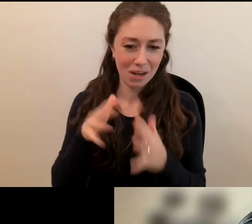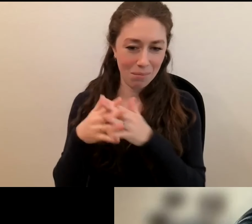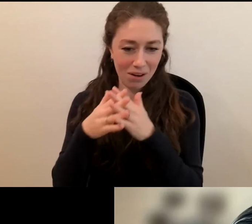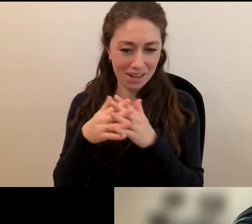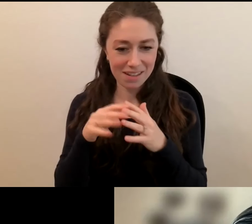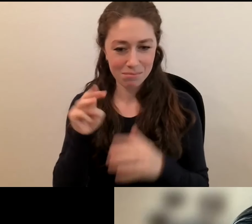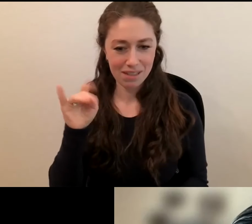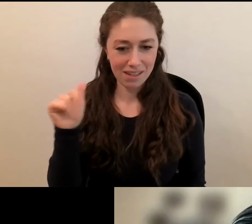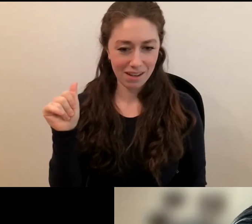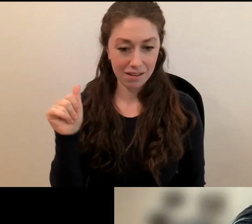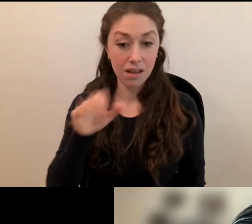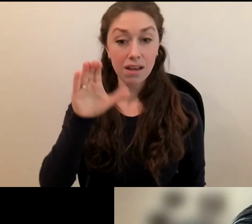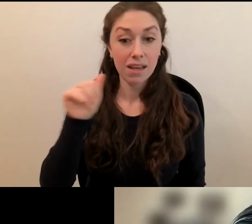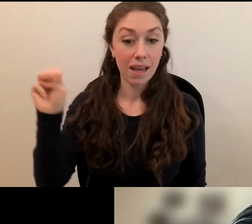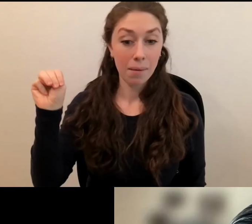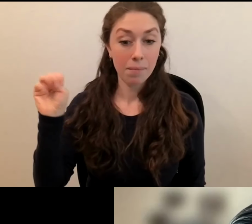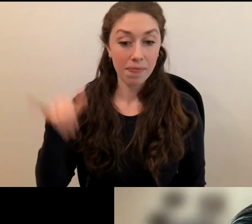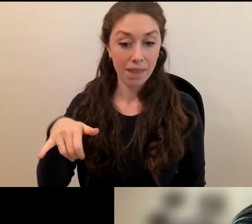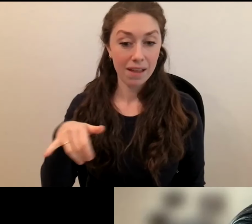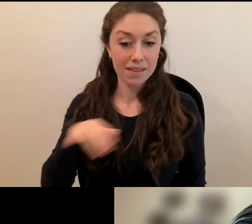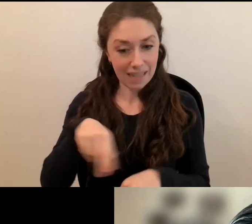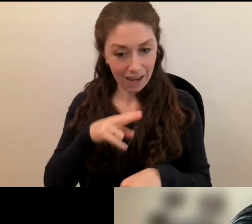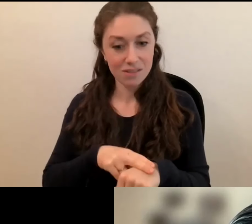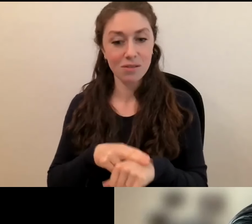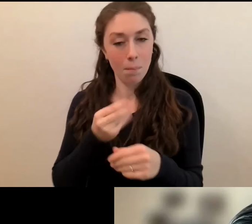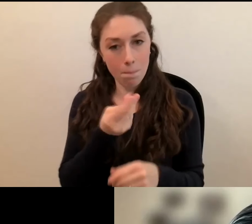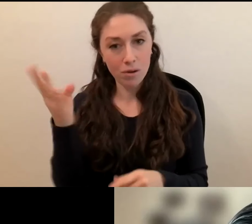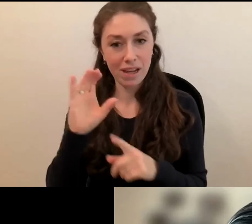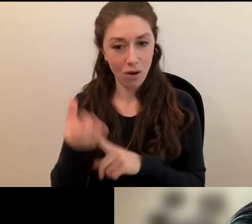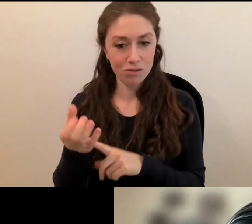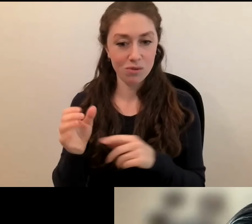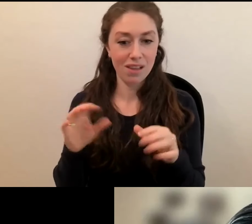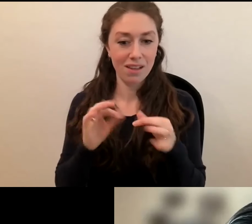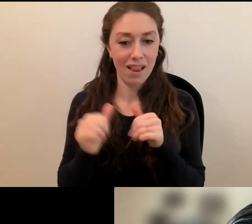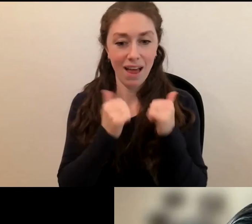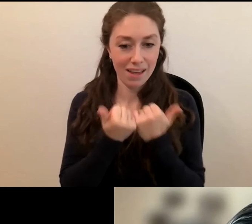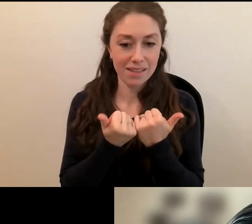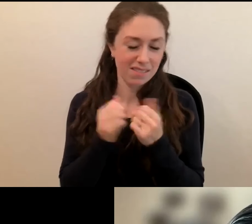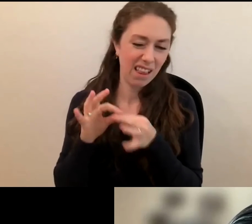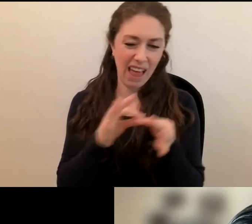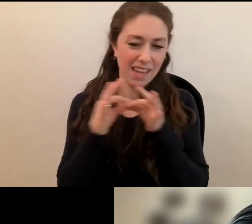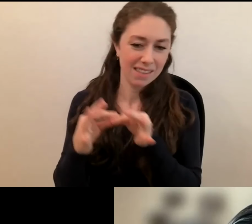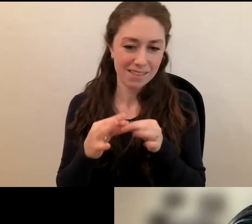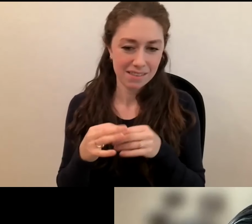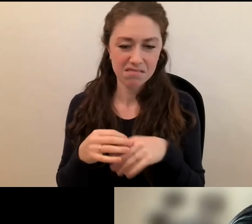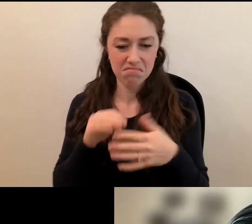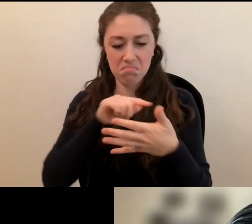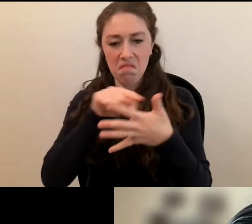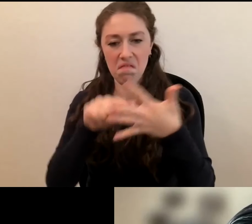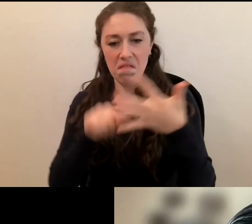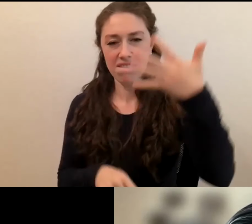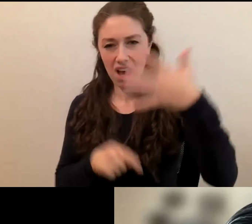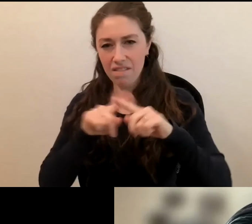CAM is part of the National Multicultural Alliance, which is made up of 5 different